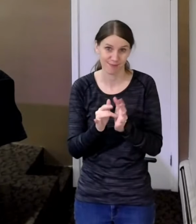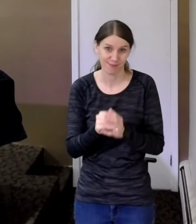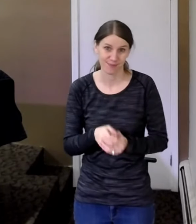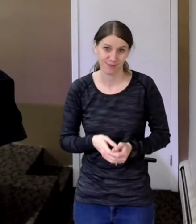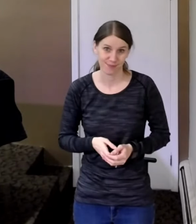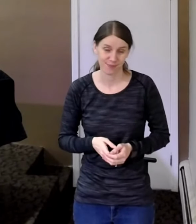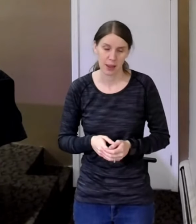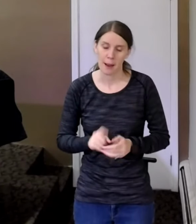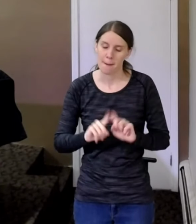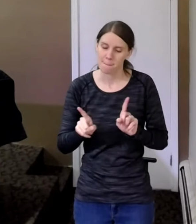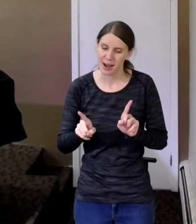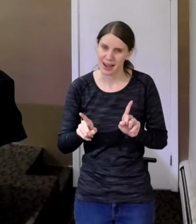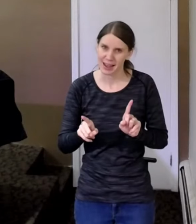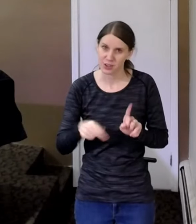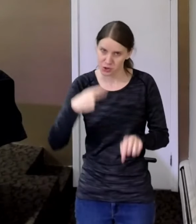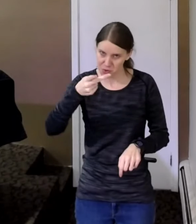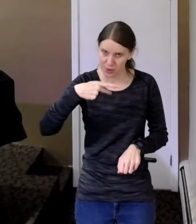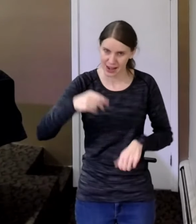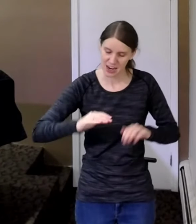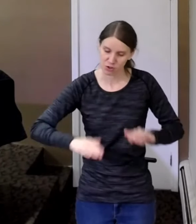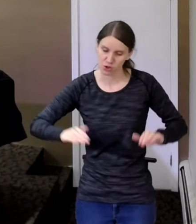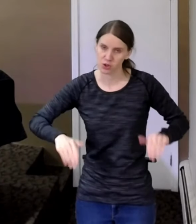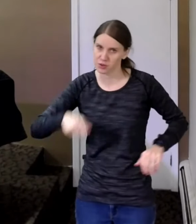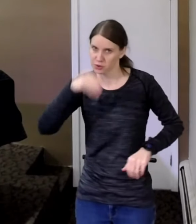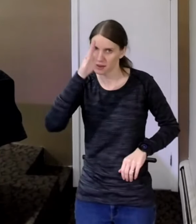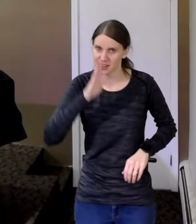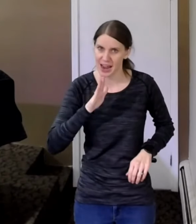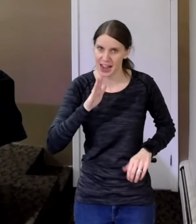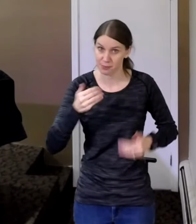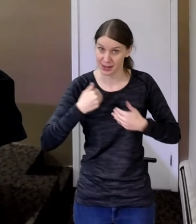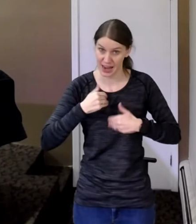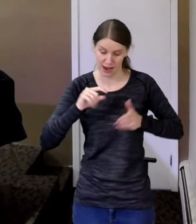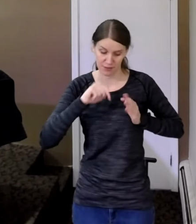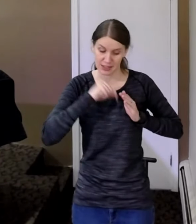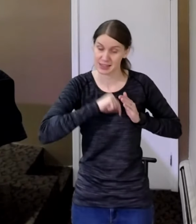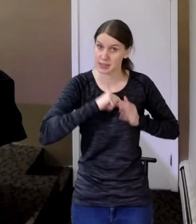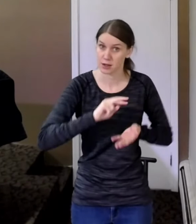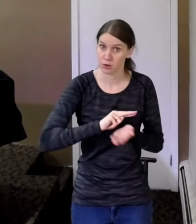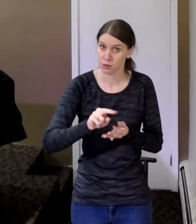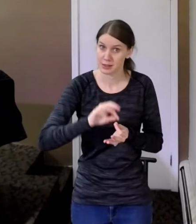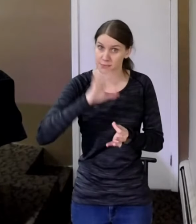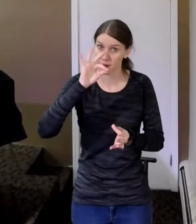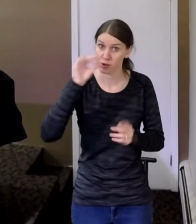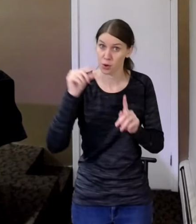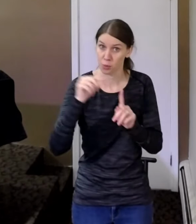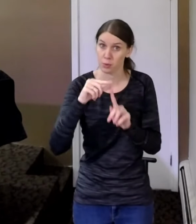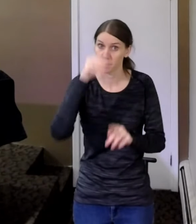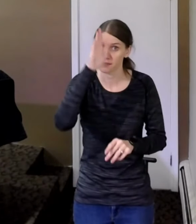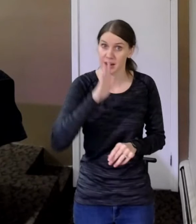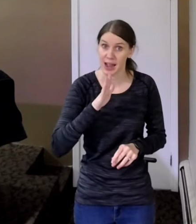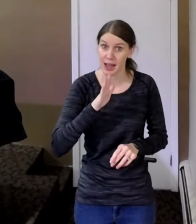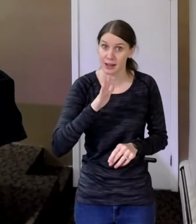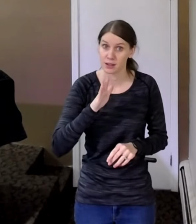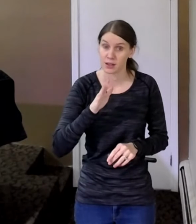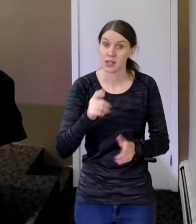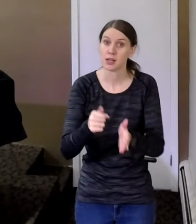But as children of God, we have the Holy Spirit of God, we have the Word of God, and we have an obligation